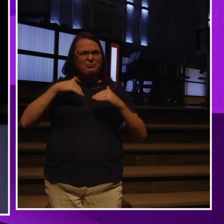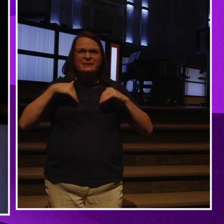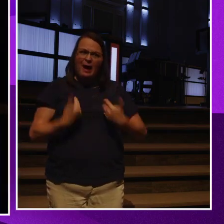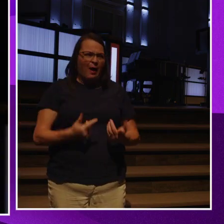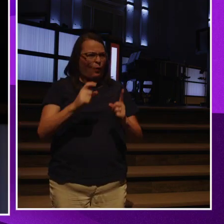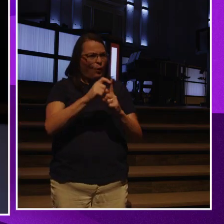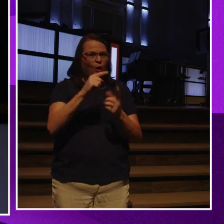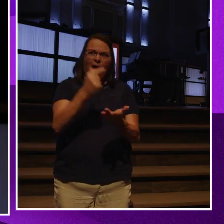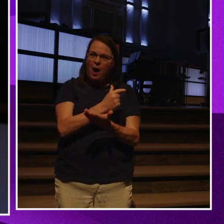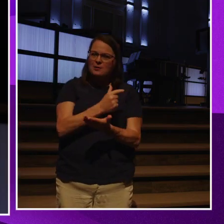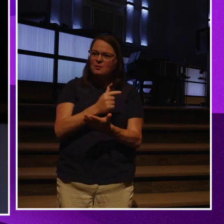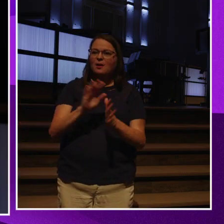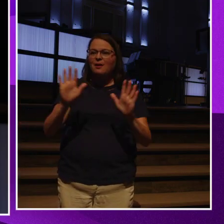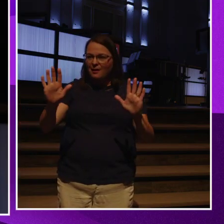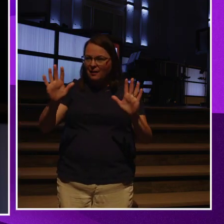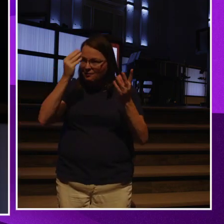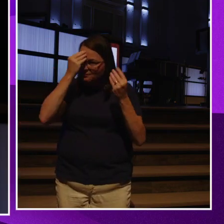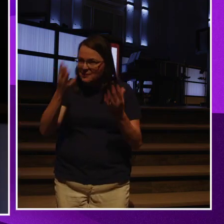let me tell you this.